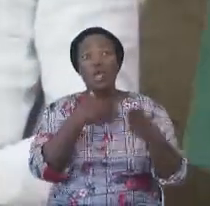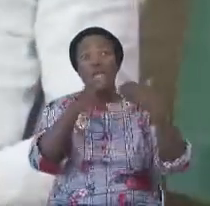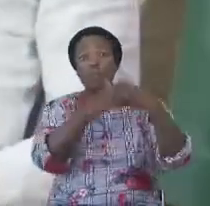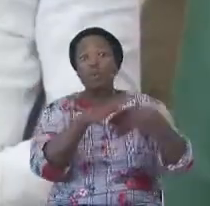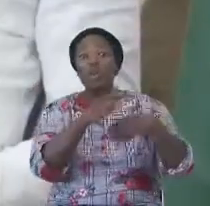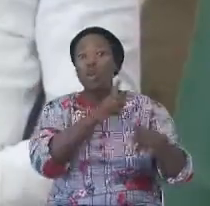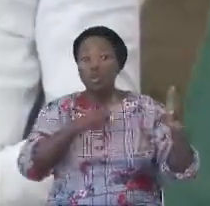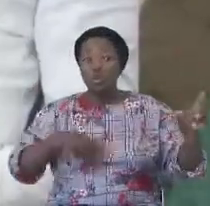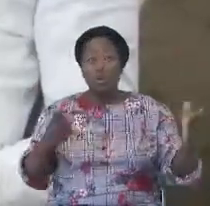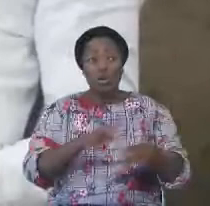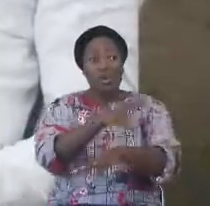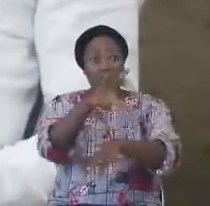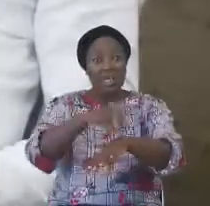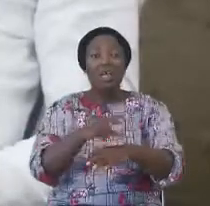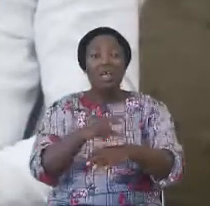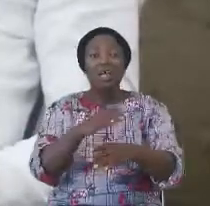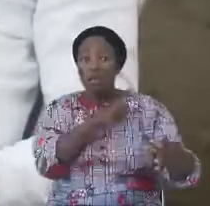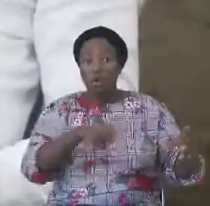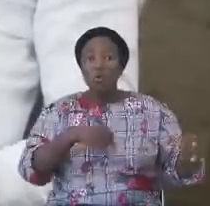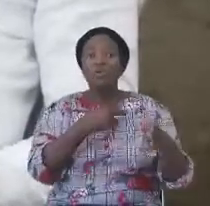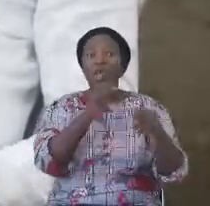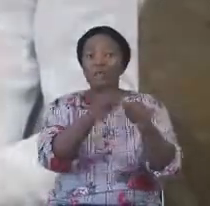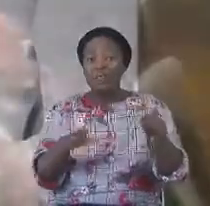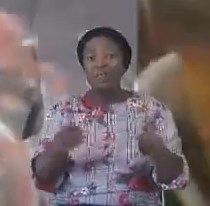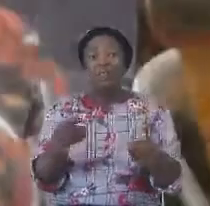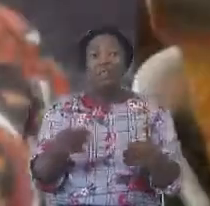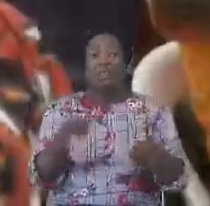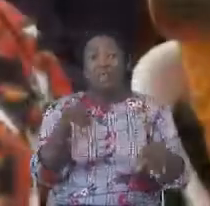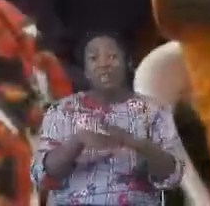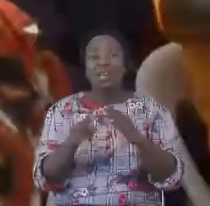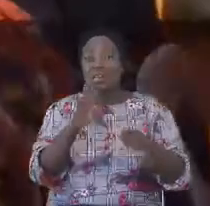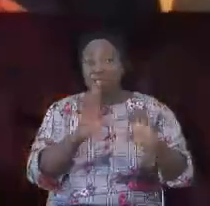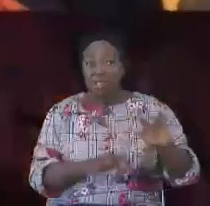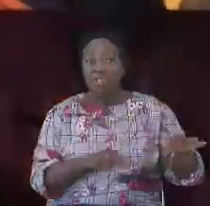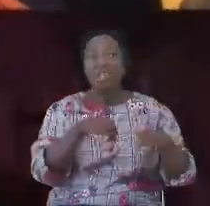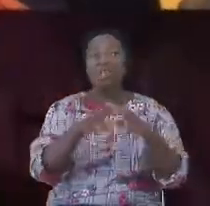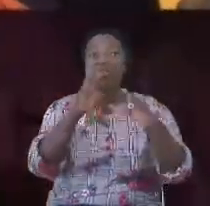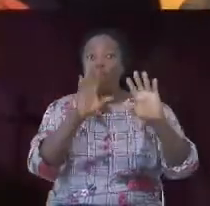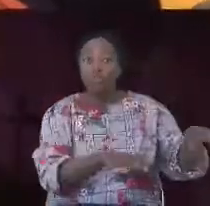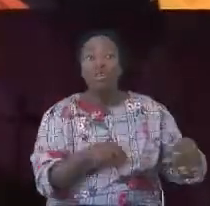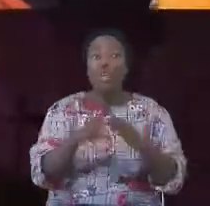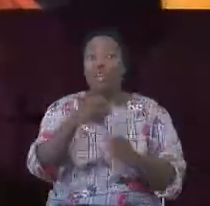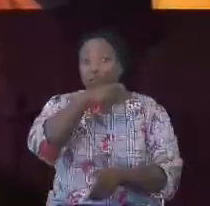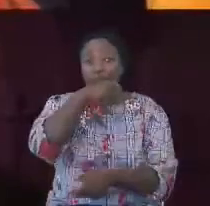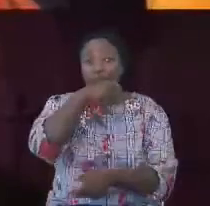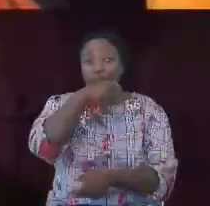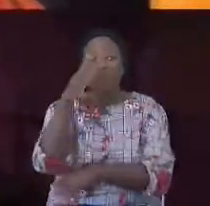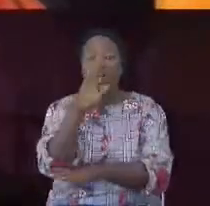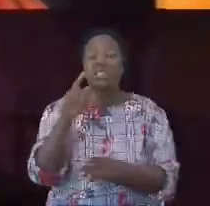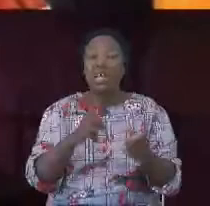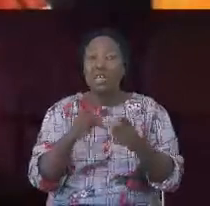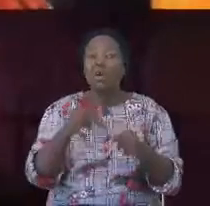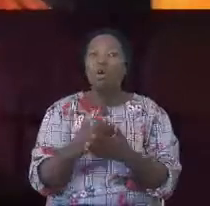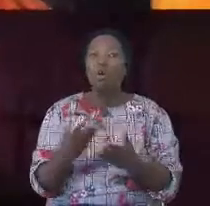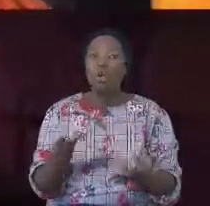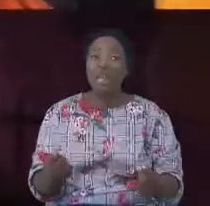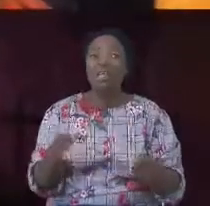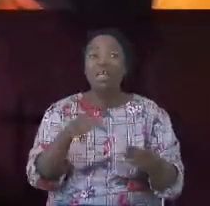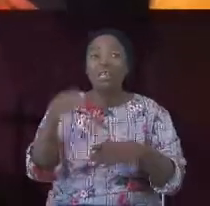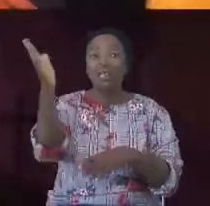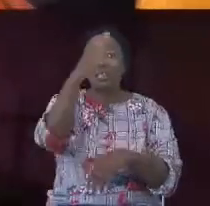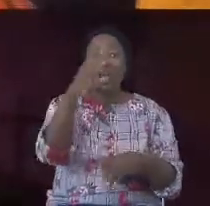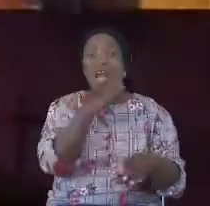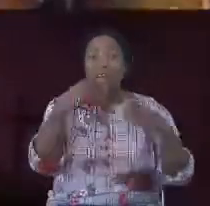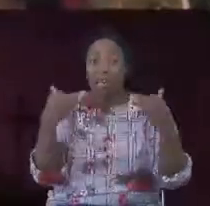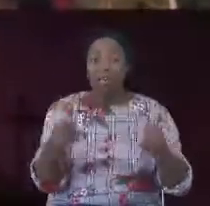angels, Lord of heaven, Lord of earth, Lord on everything, under the earth, in the sea, in the